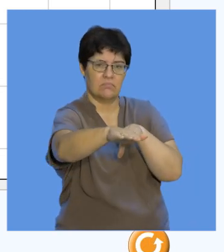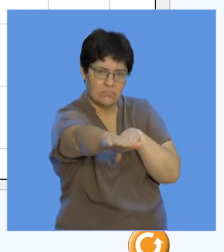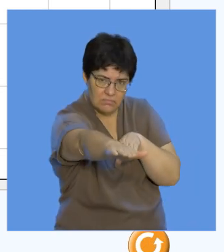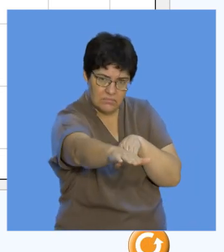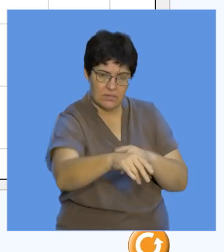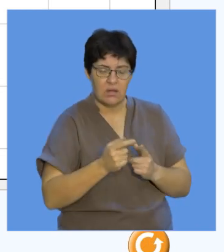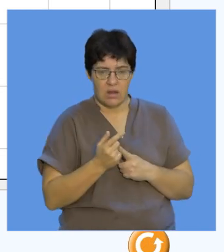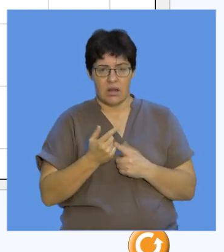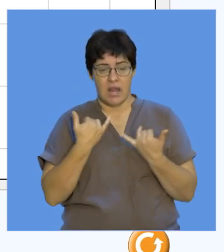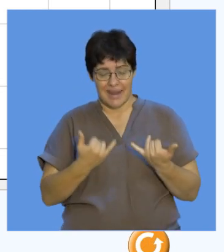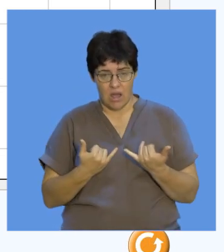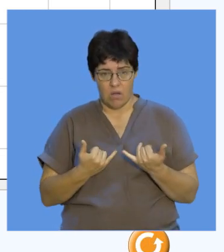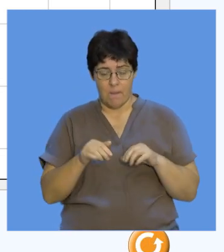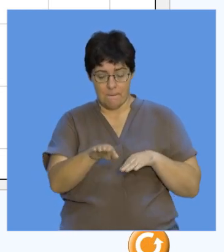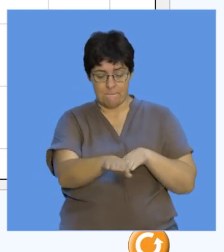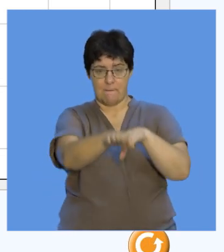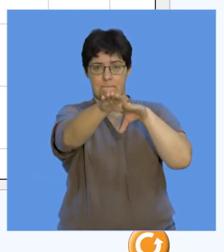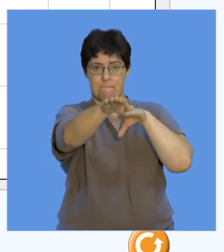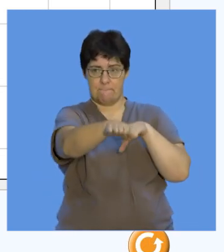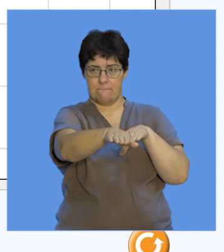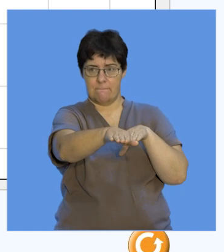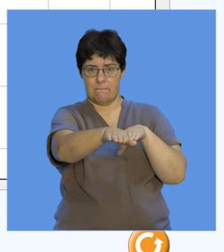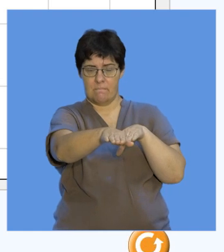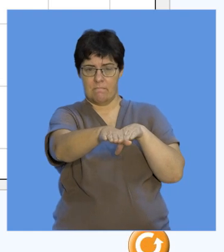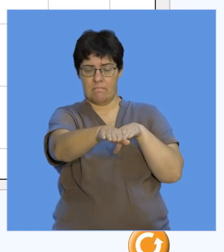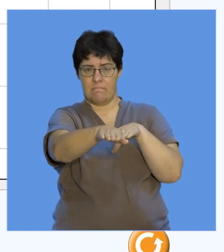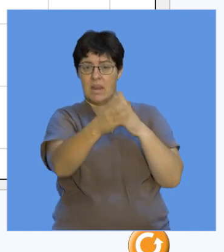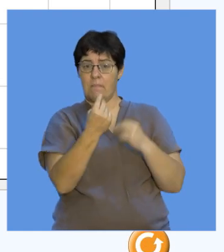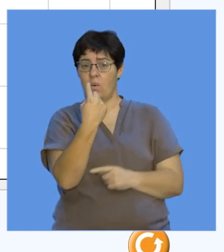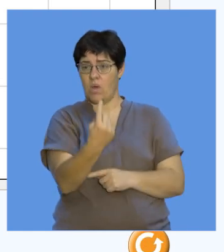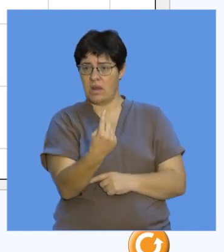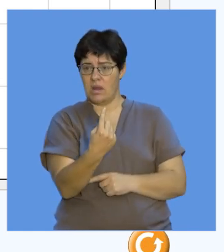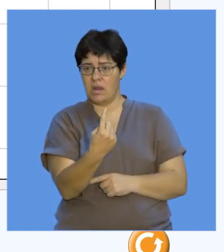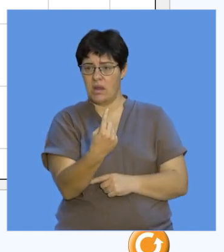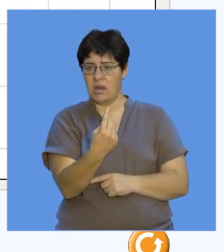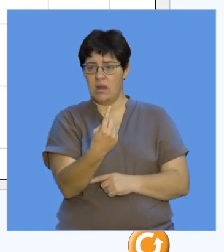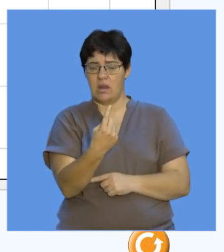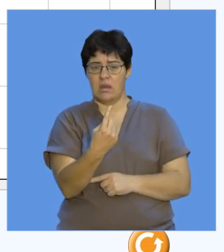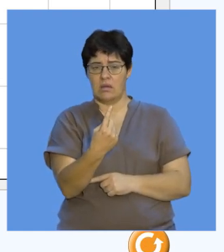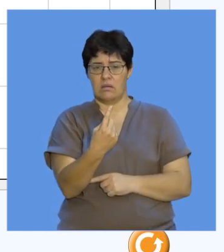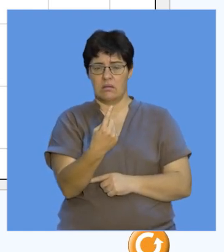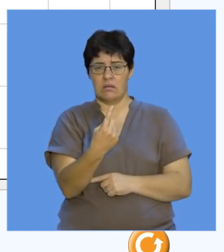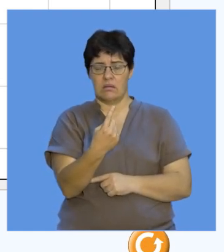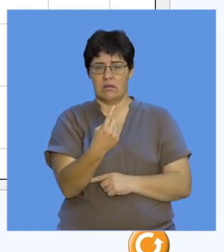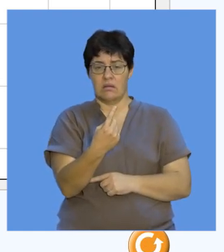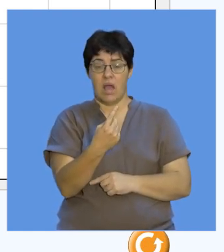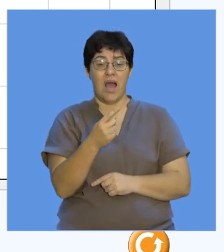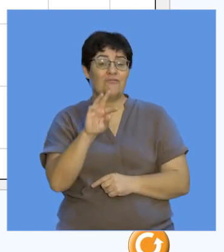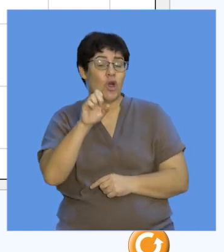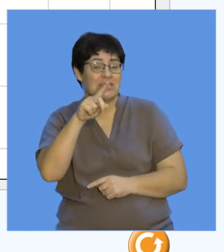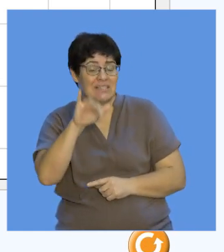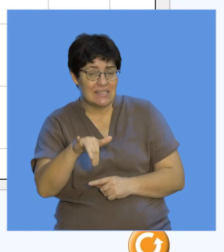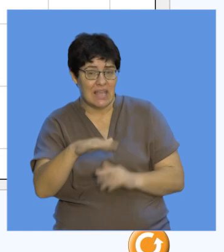Now when it bumps off, number one, its velocity decreased